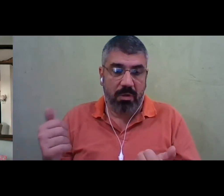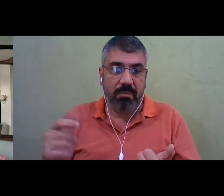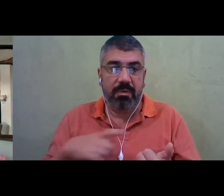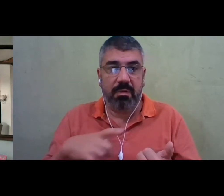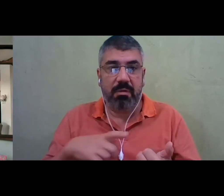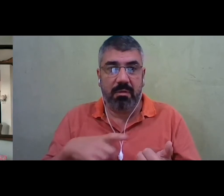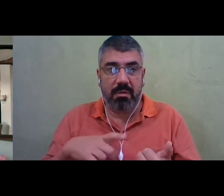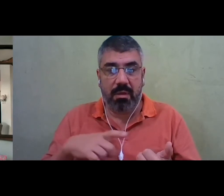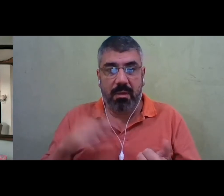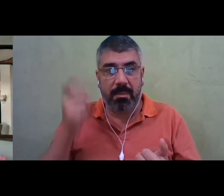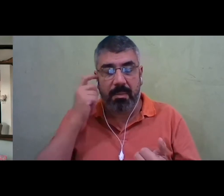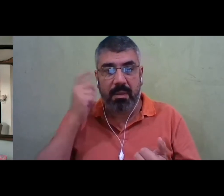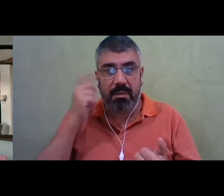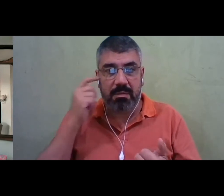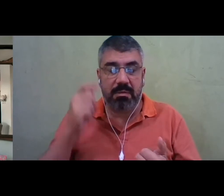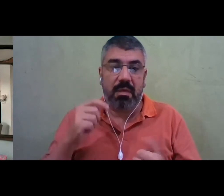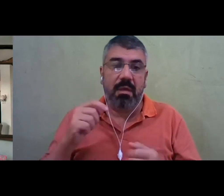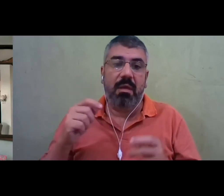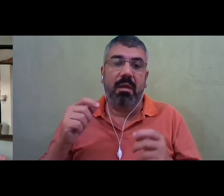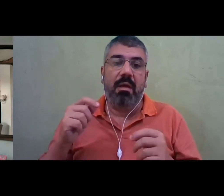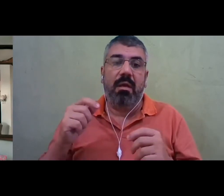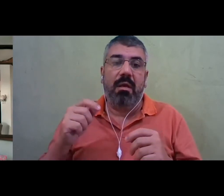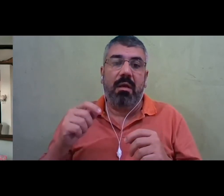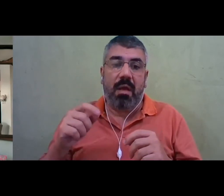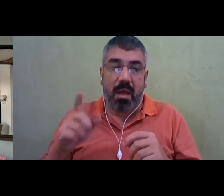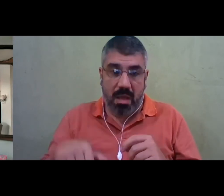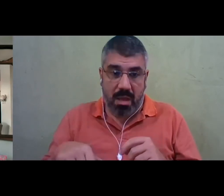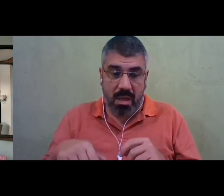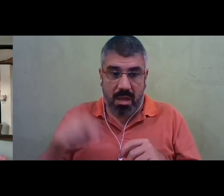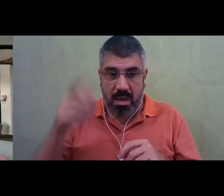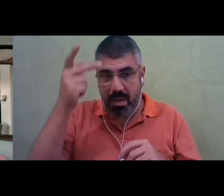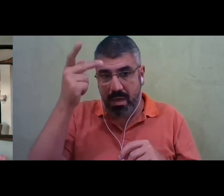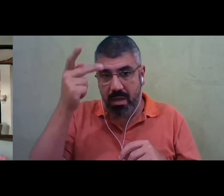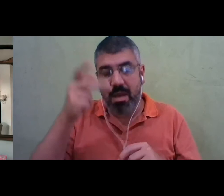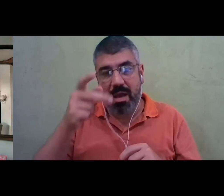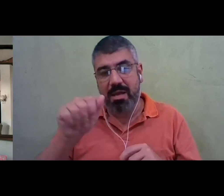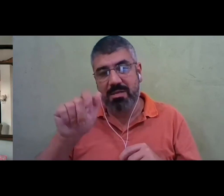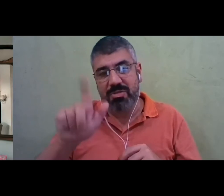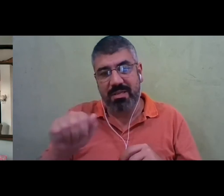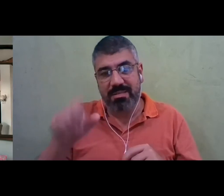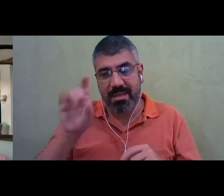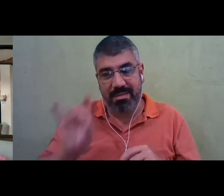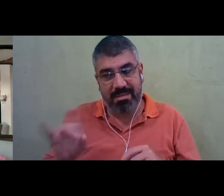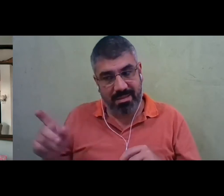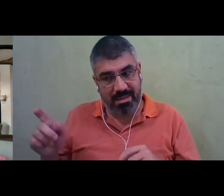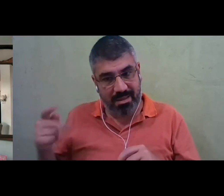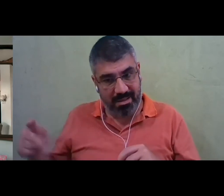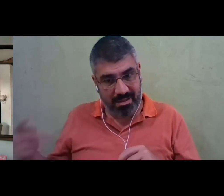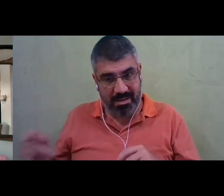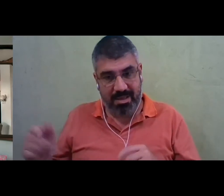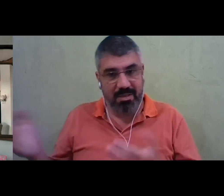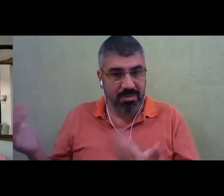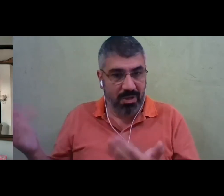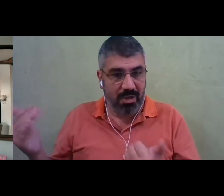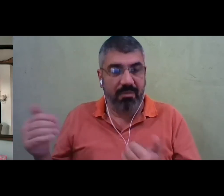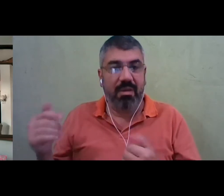the concrete, simple something which represents agency? Then either you're going to say, I don't know, I'm